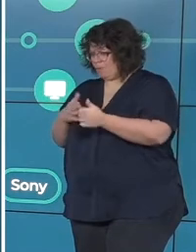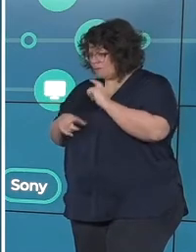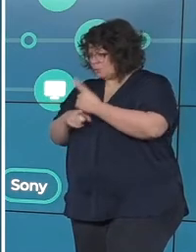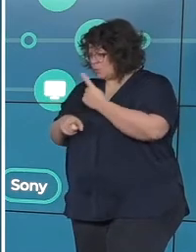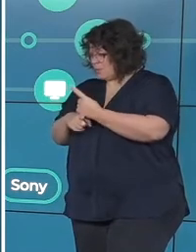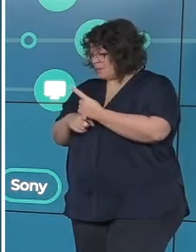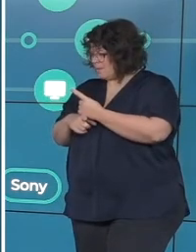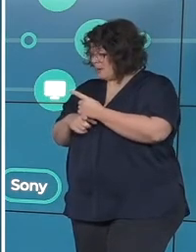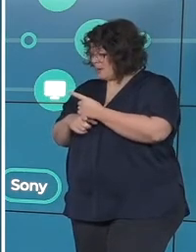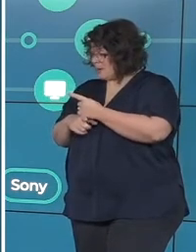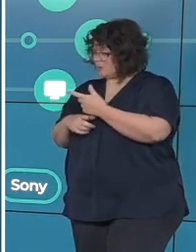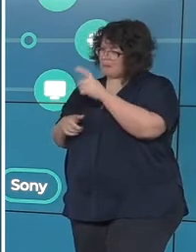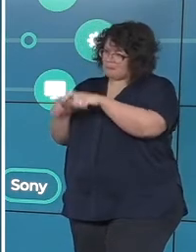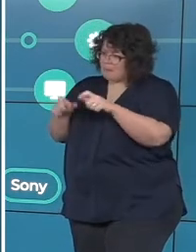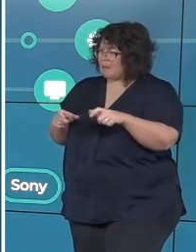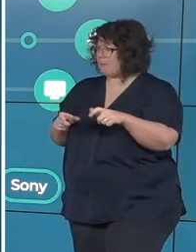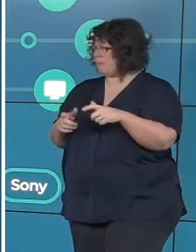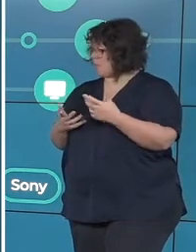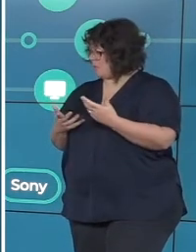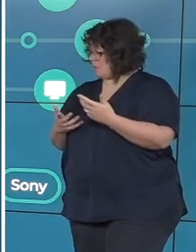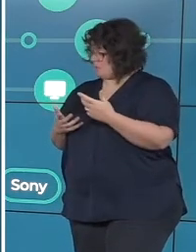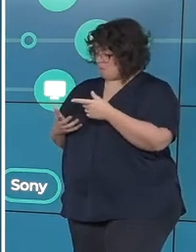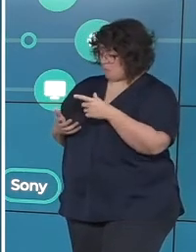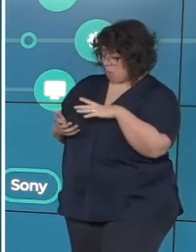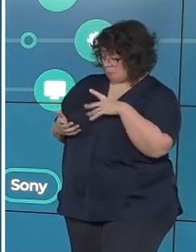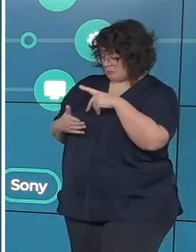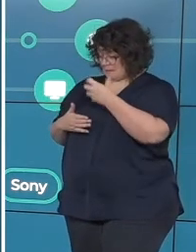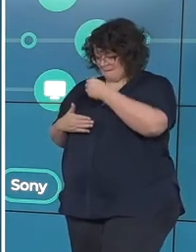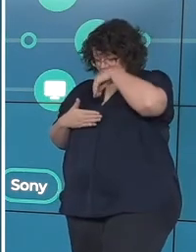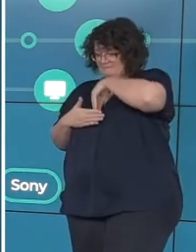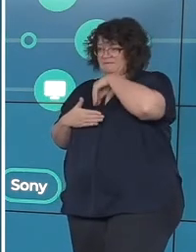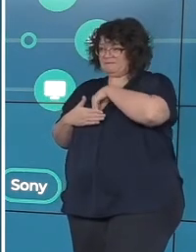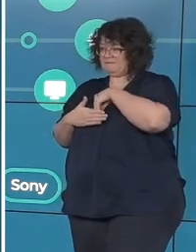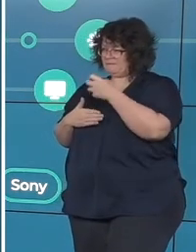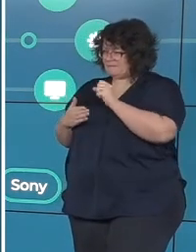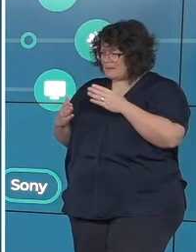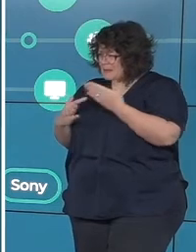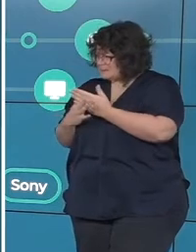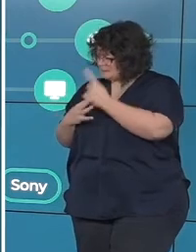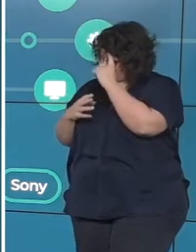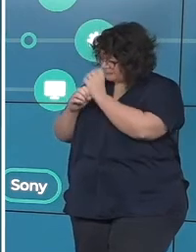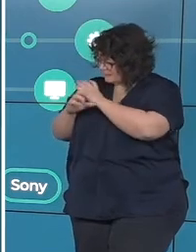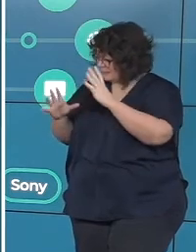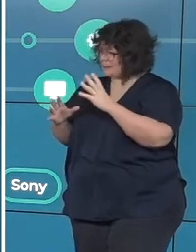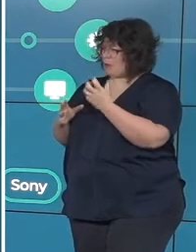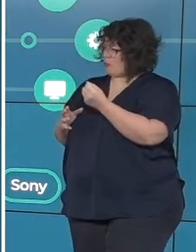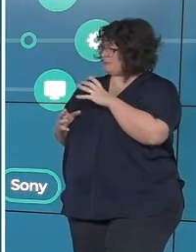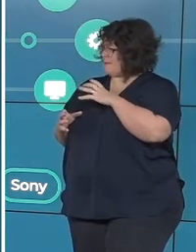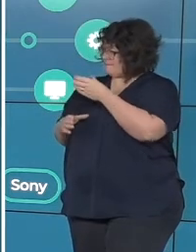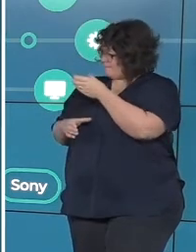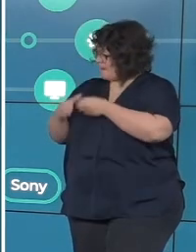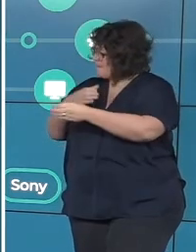gene that, so I think kind of you nurture into getting somebody to be a leader. But I think it really gets back to kind of figuring